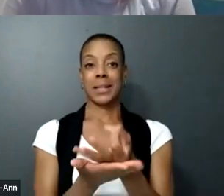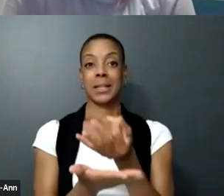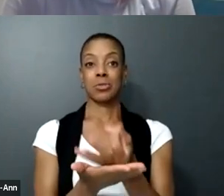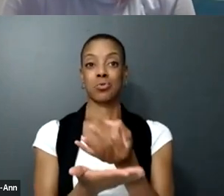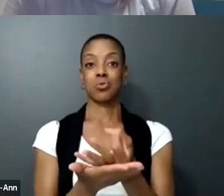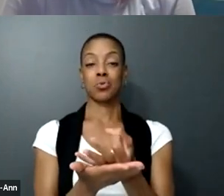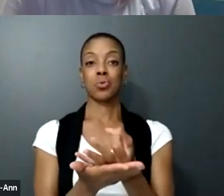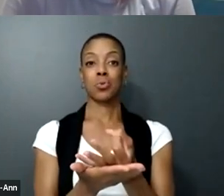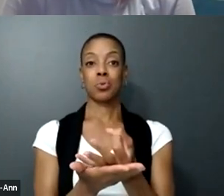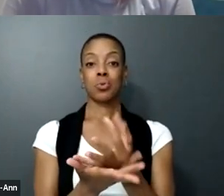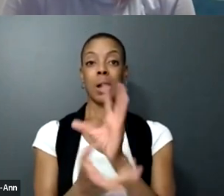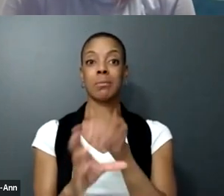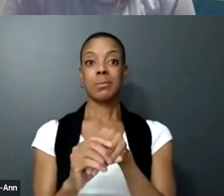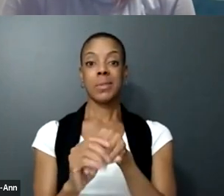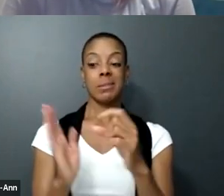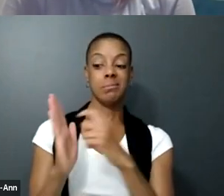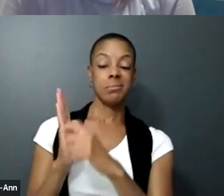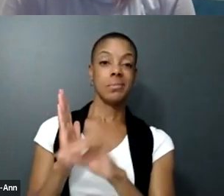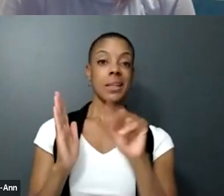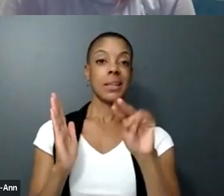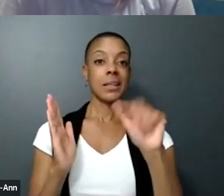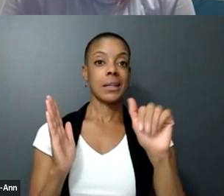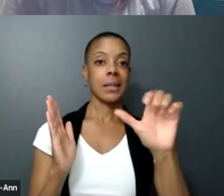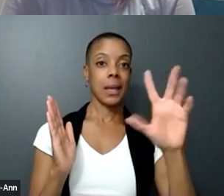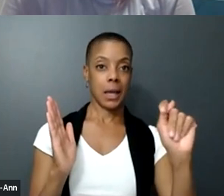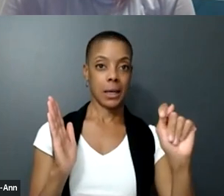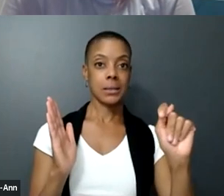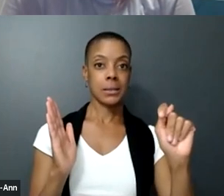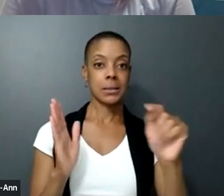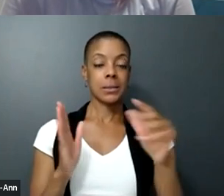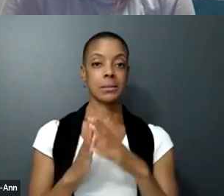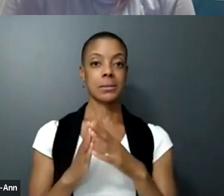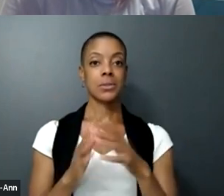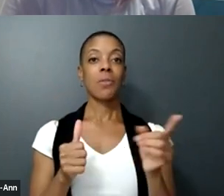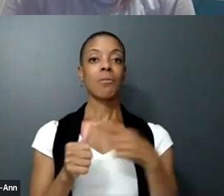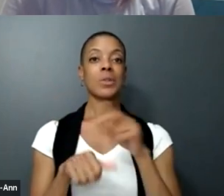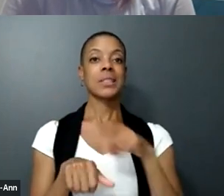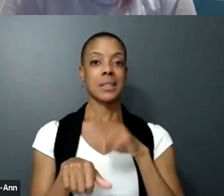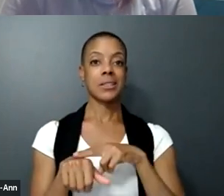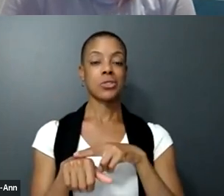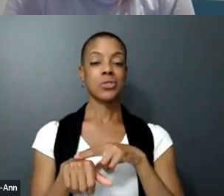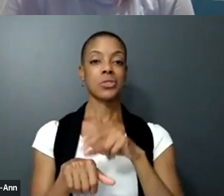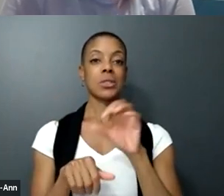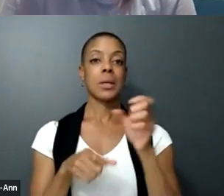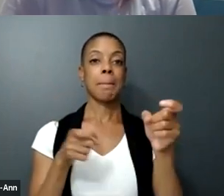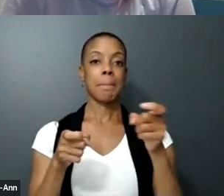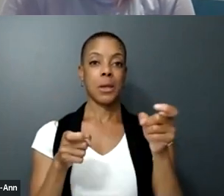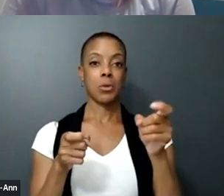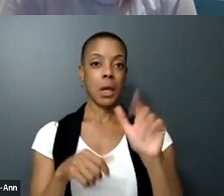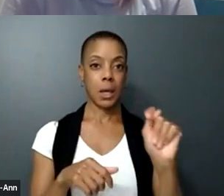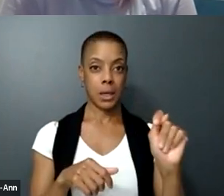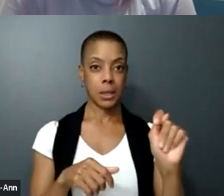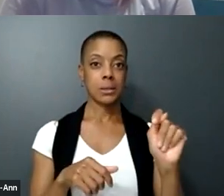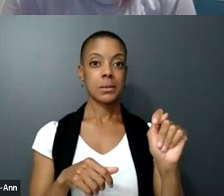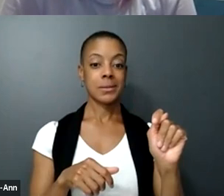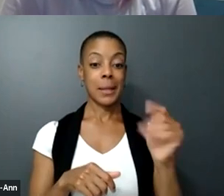out from the Indian Act as well under the First Nations Fiscal Management Act. And that's the avenue